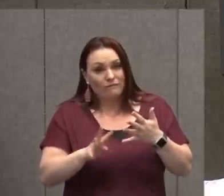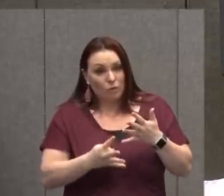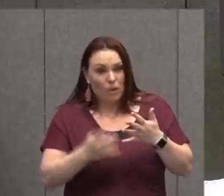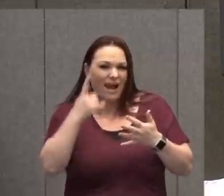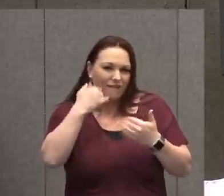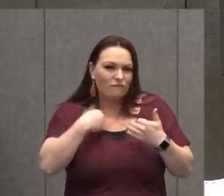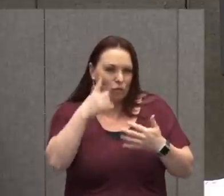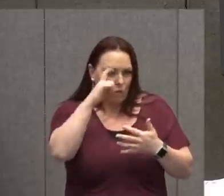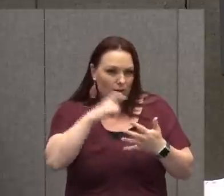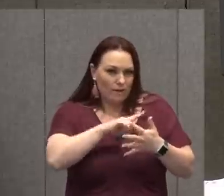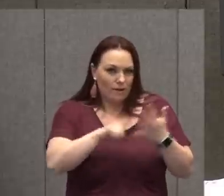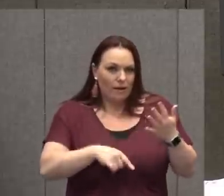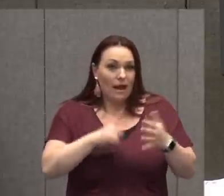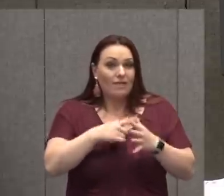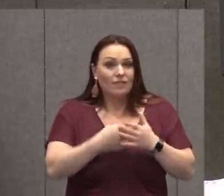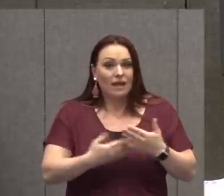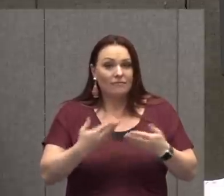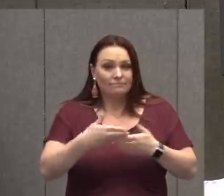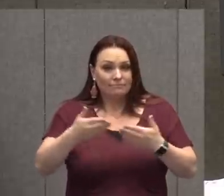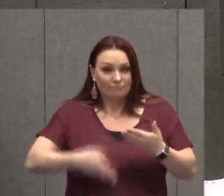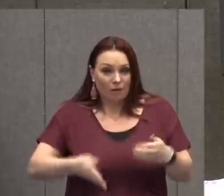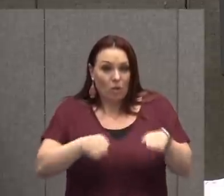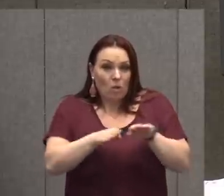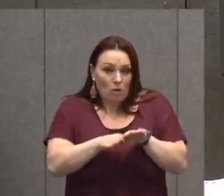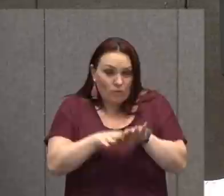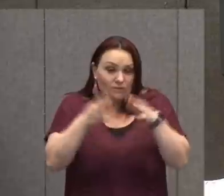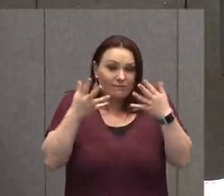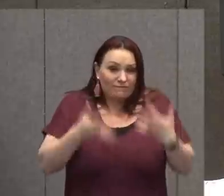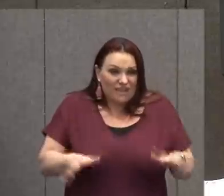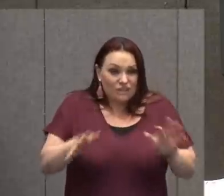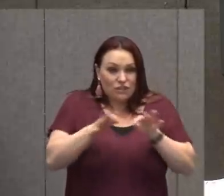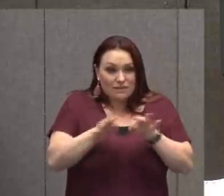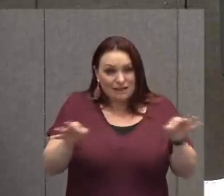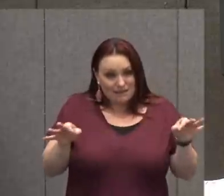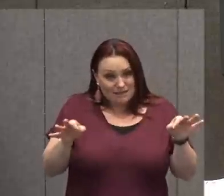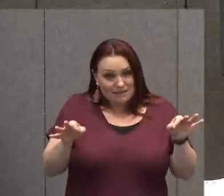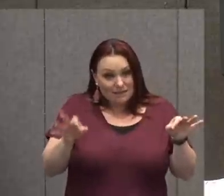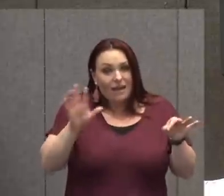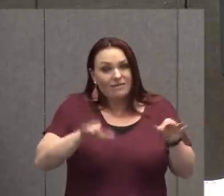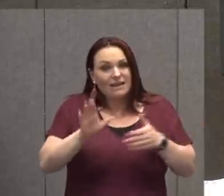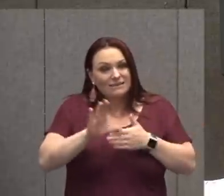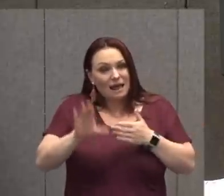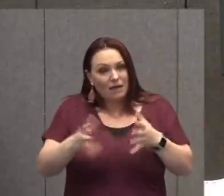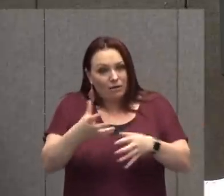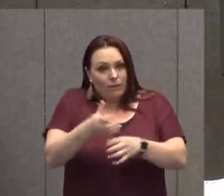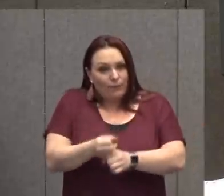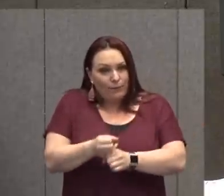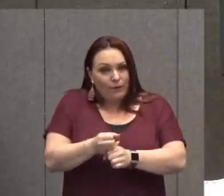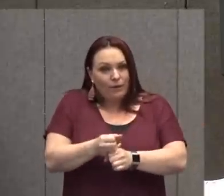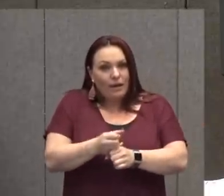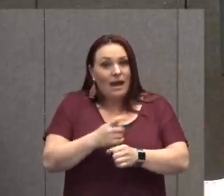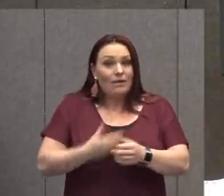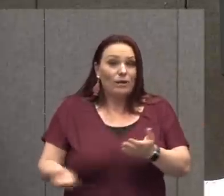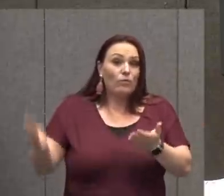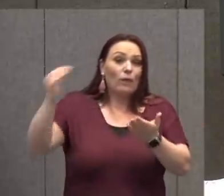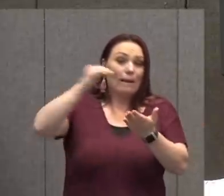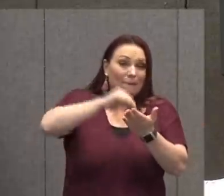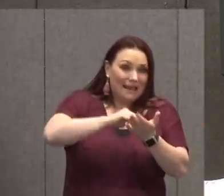about. And then we have our closing sentence, which is that conclusion. And then we just repeat